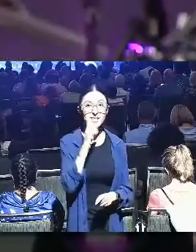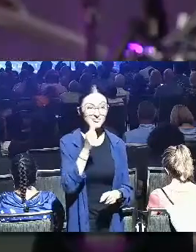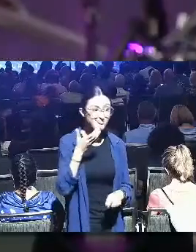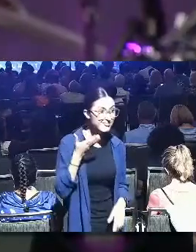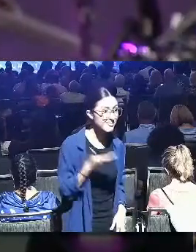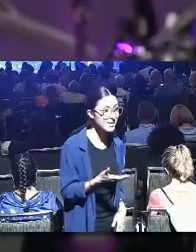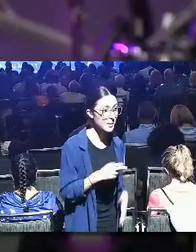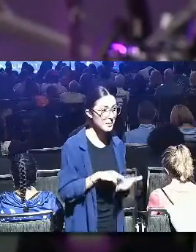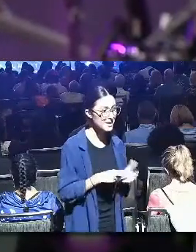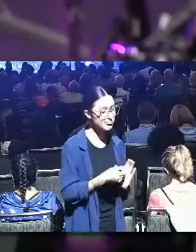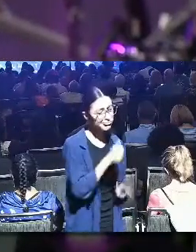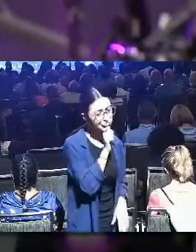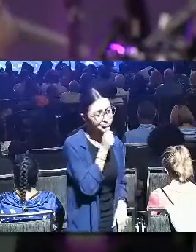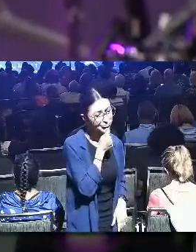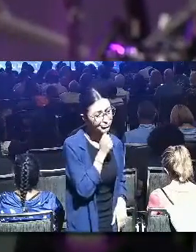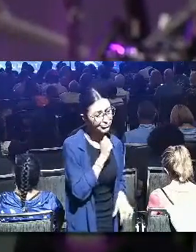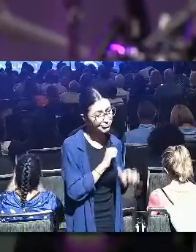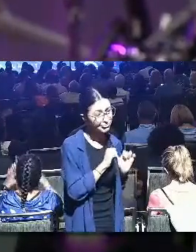Don't all of us have